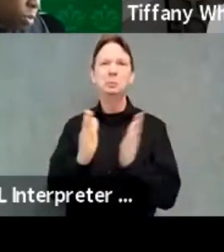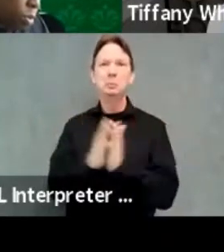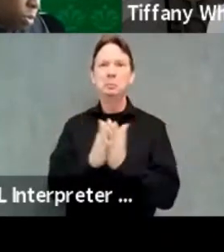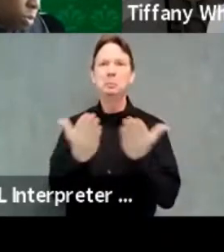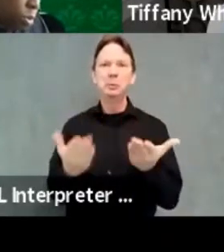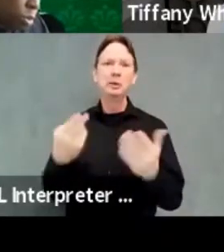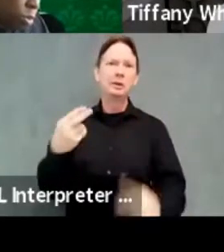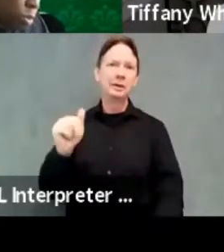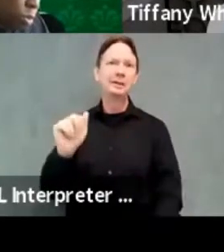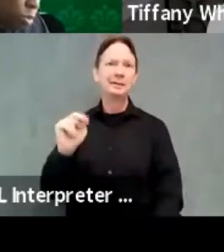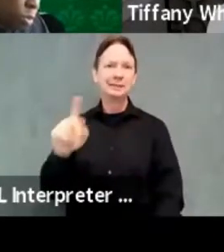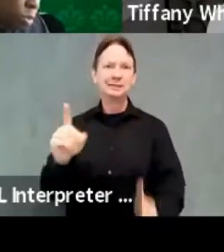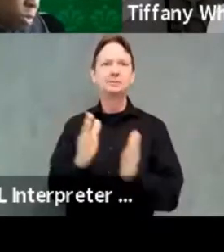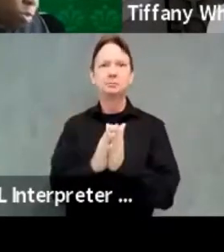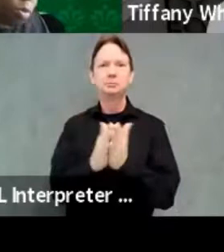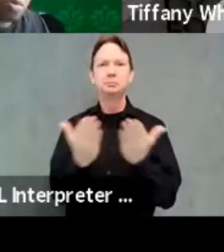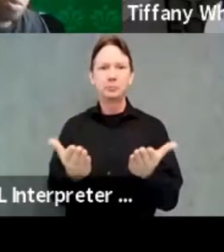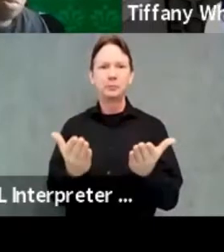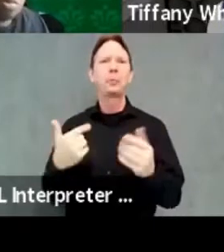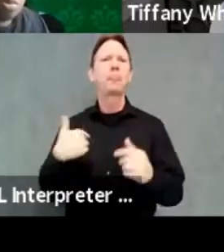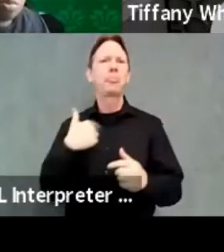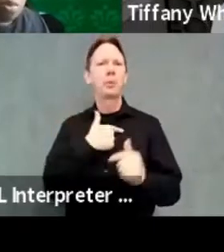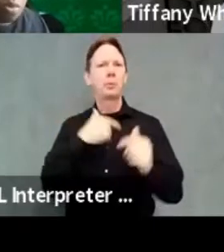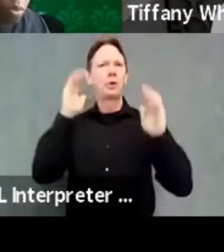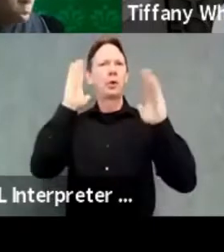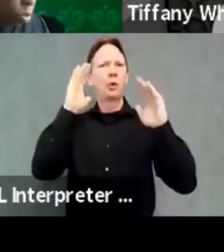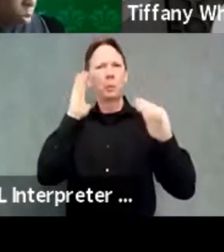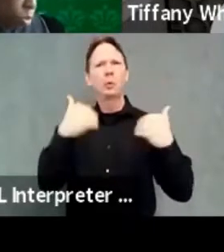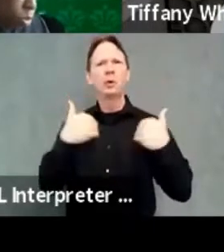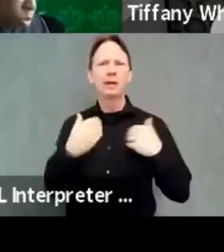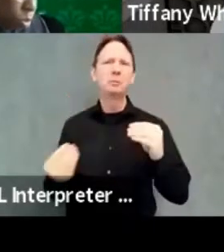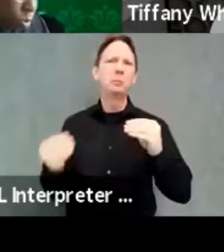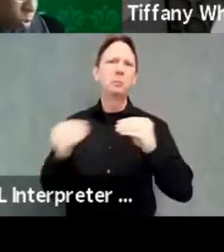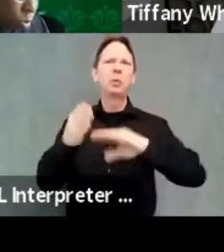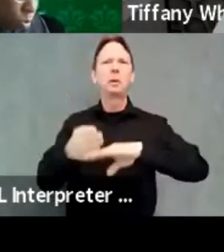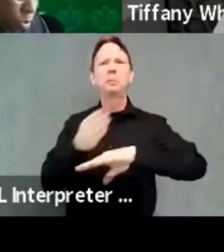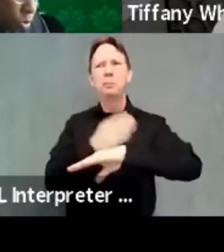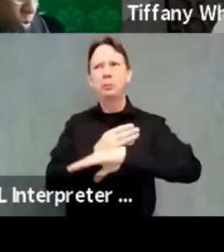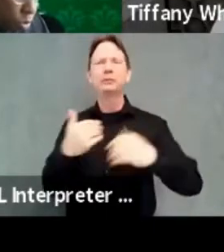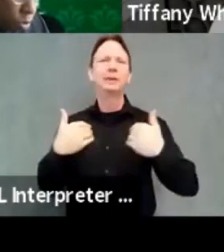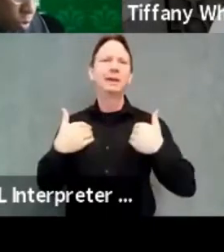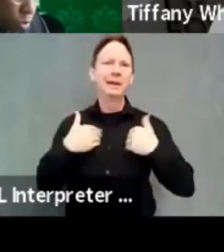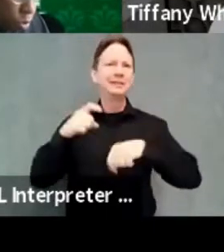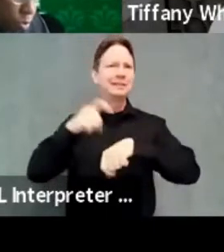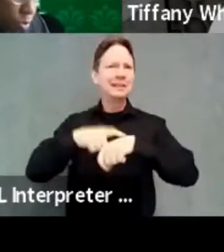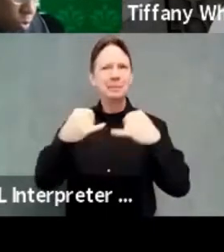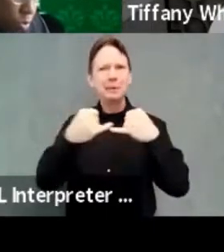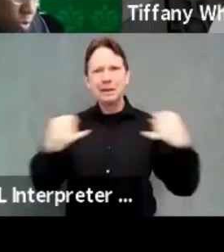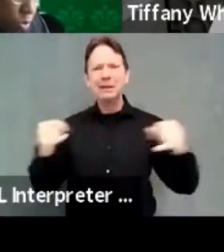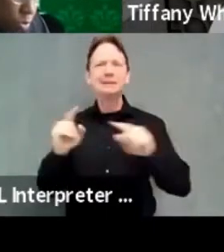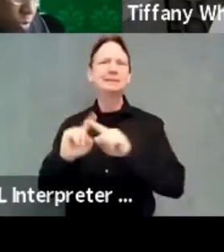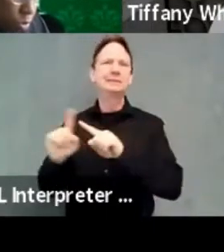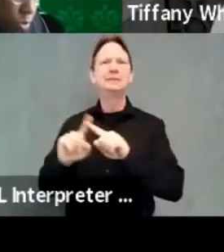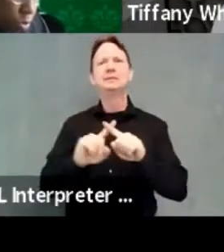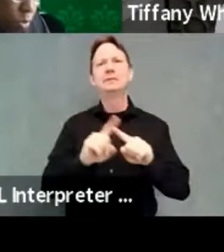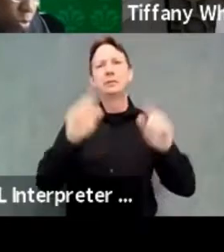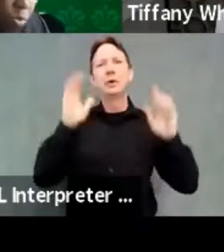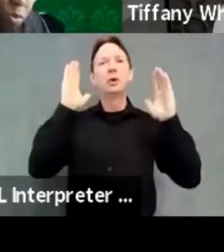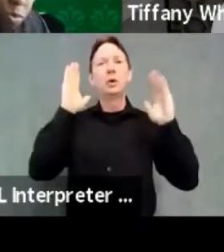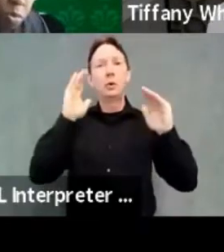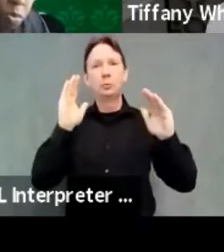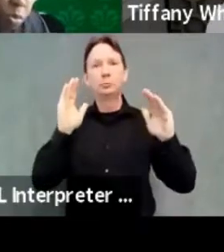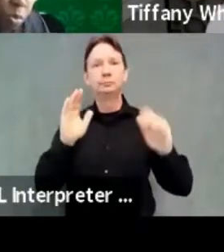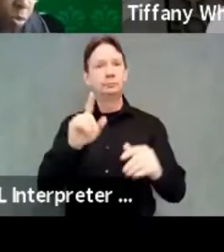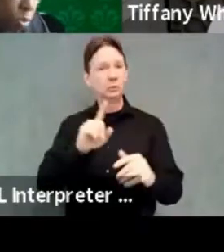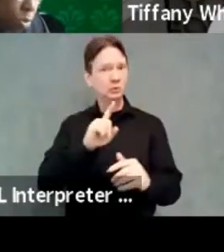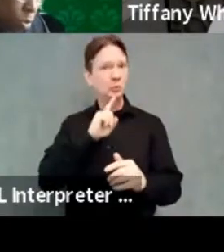will be a little bit more streamlined and have more helpful things like a timeline, for example. But the SIG handbook is there, and it really governs and tells you everything about